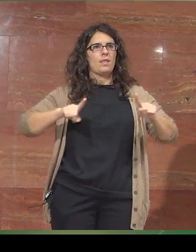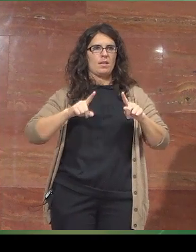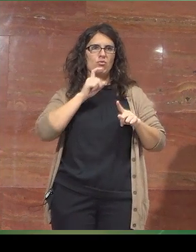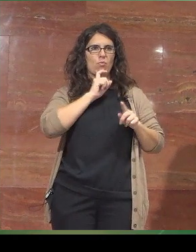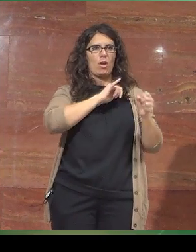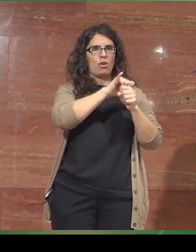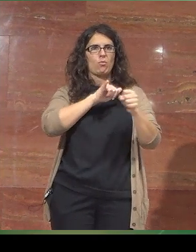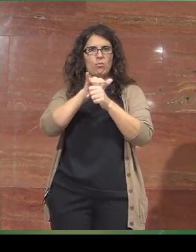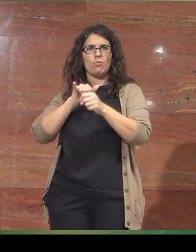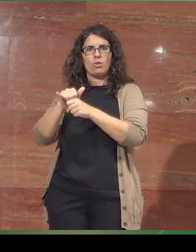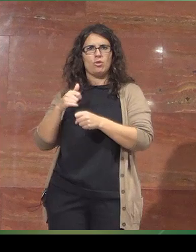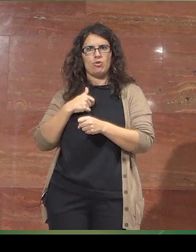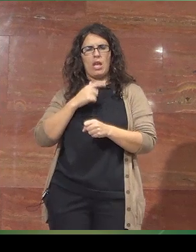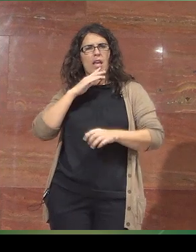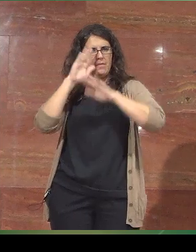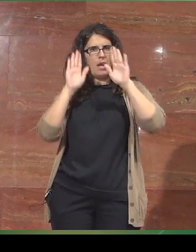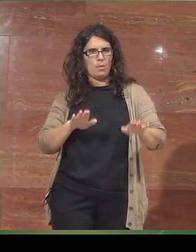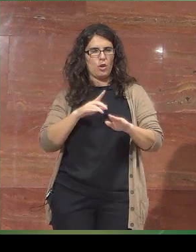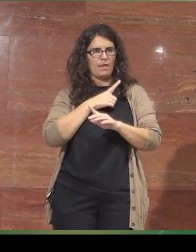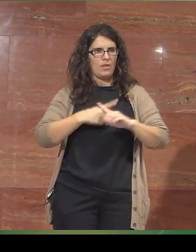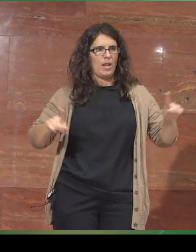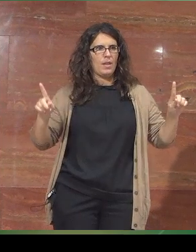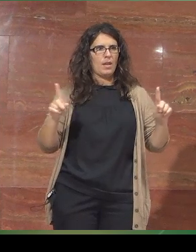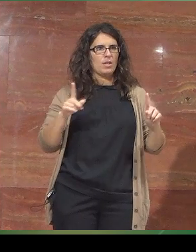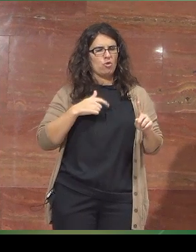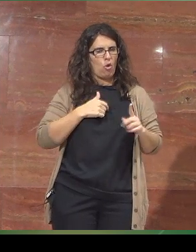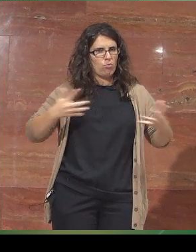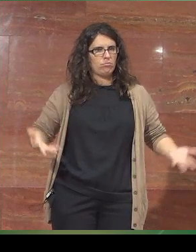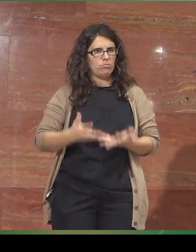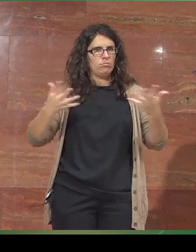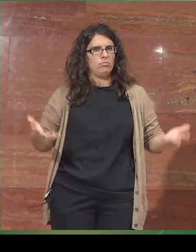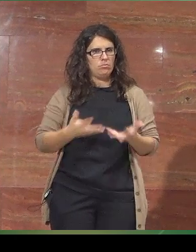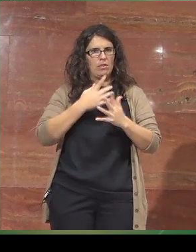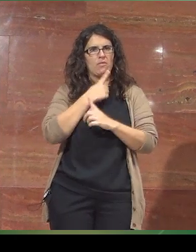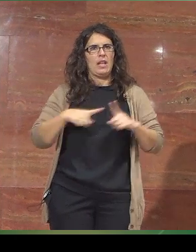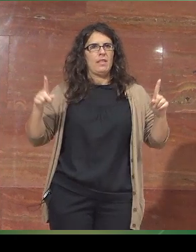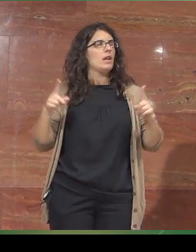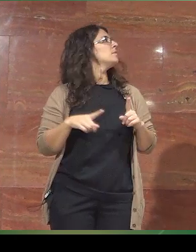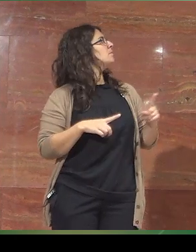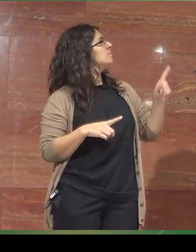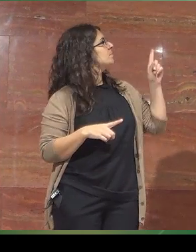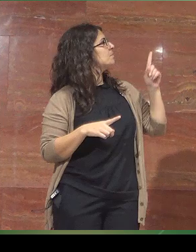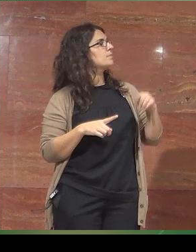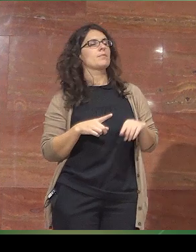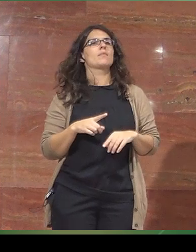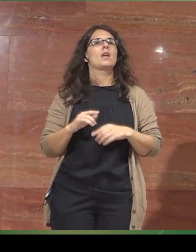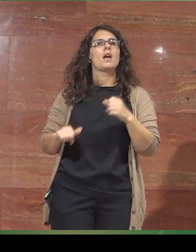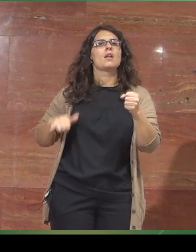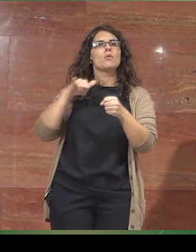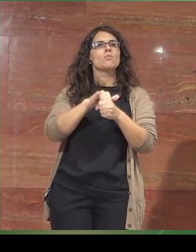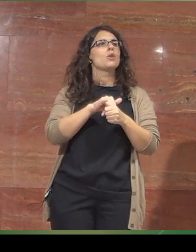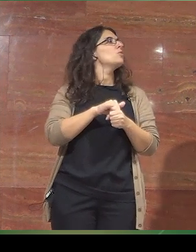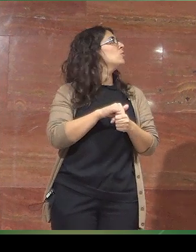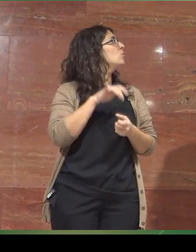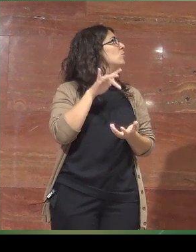I will cultivate this difference. And this is a little airport who is in between Düsseldorf